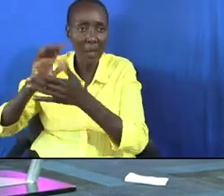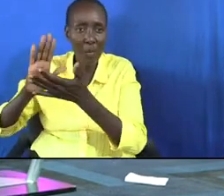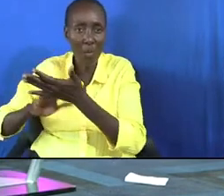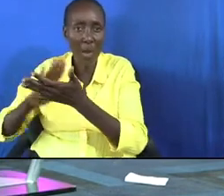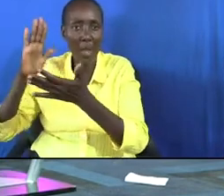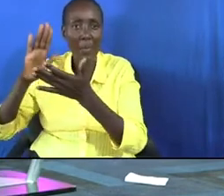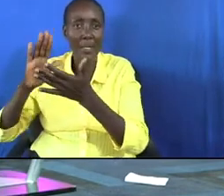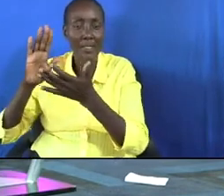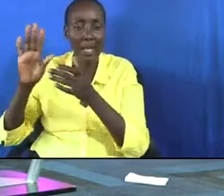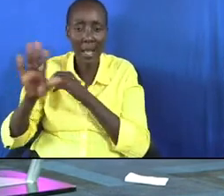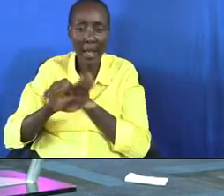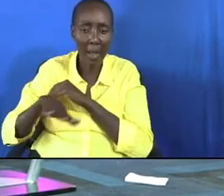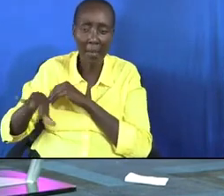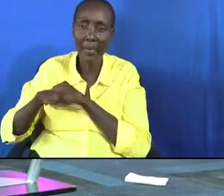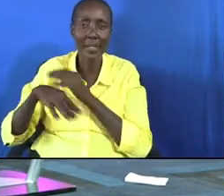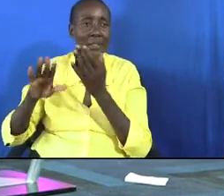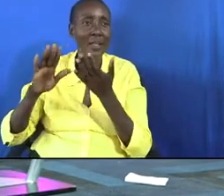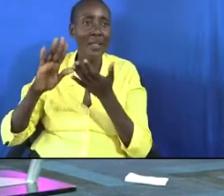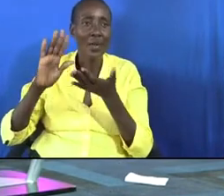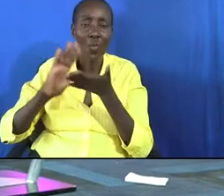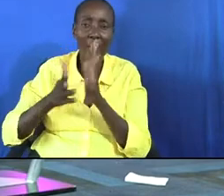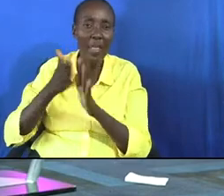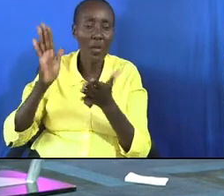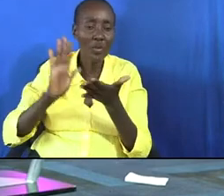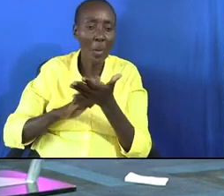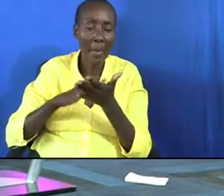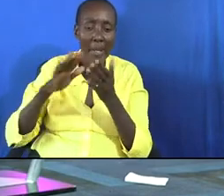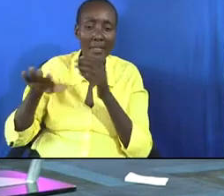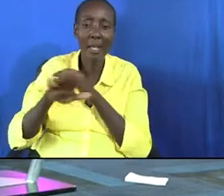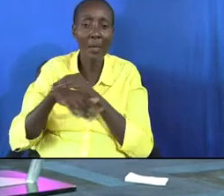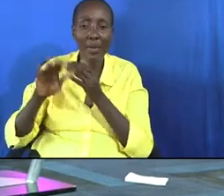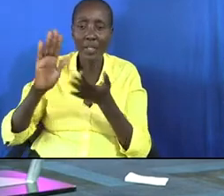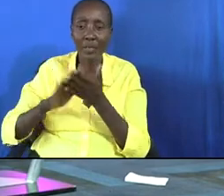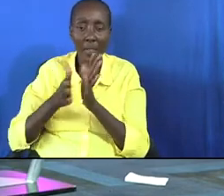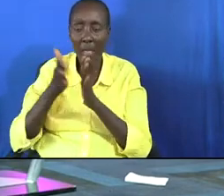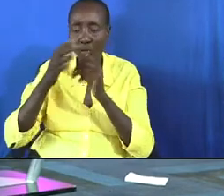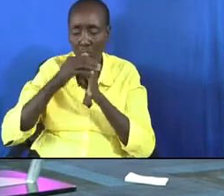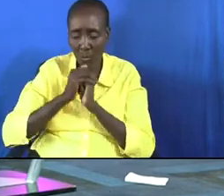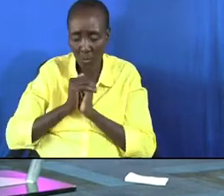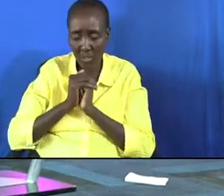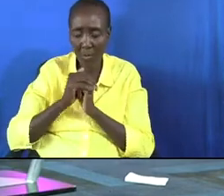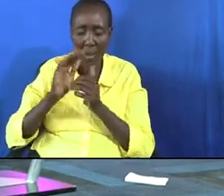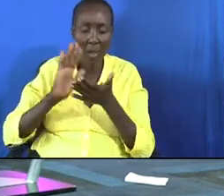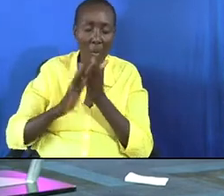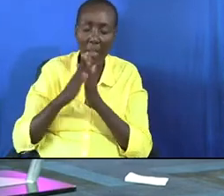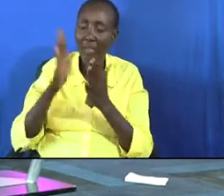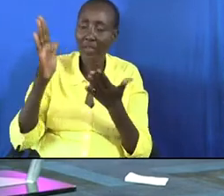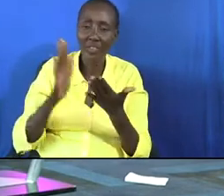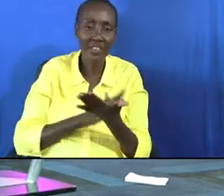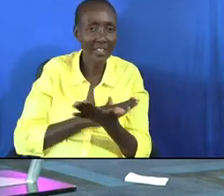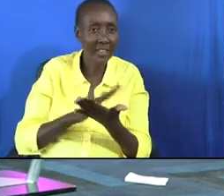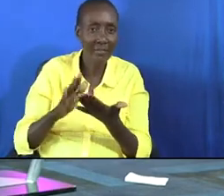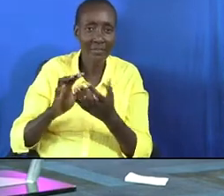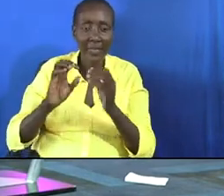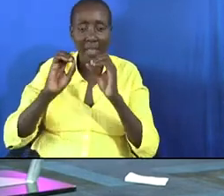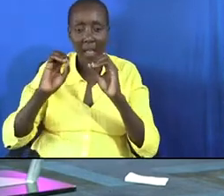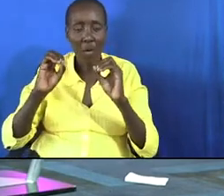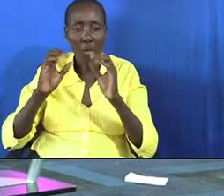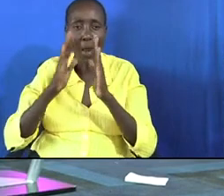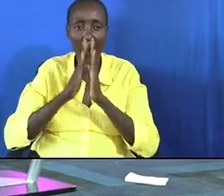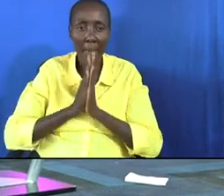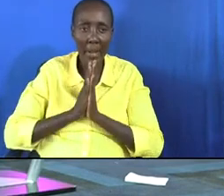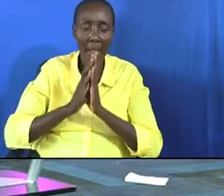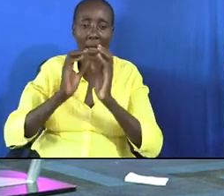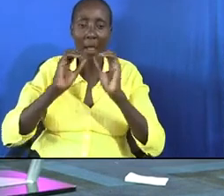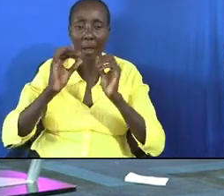people. A place where there is no praise. A place where there is no worship, no singing. There is no prayer.